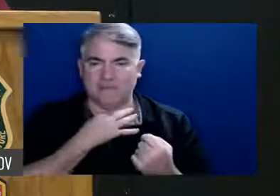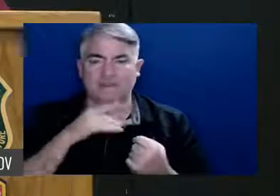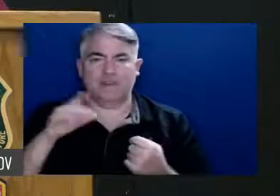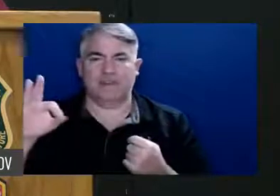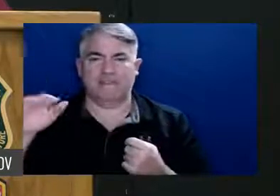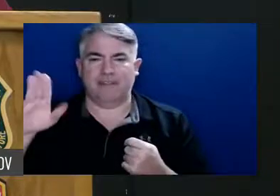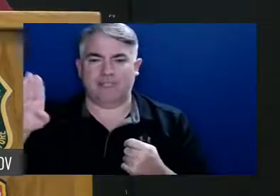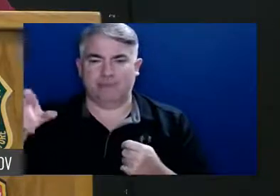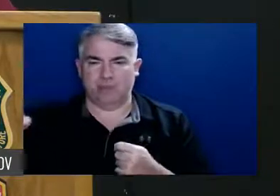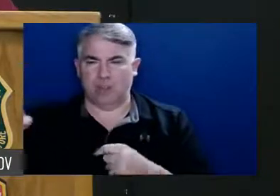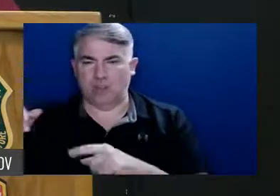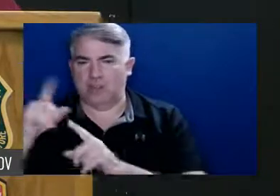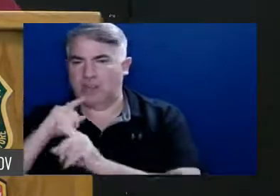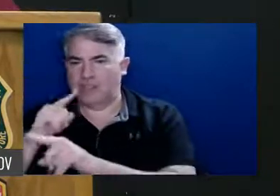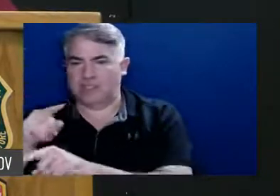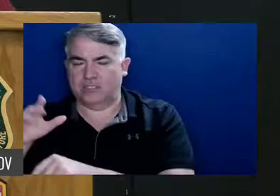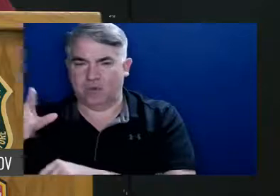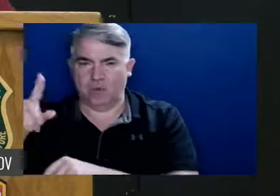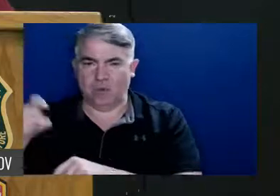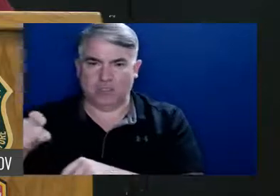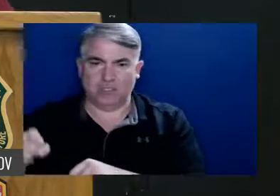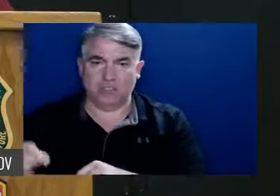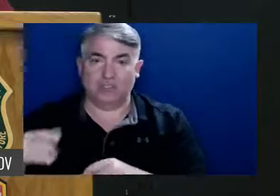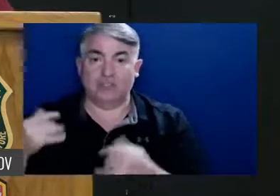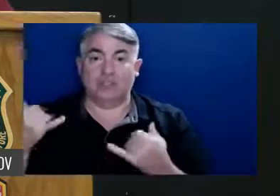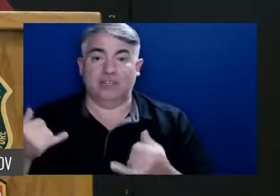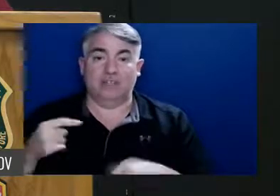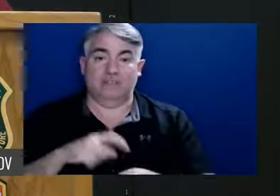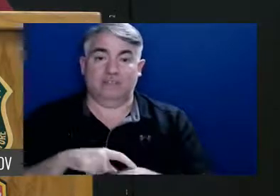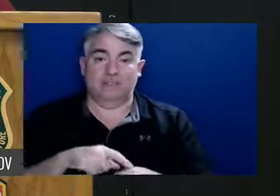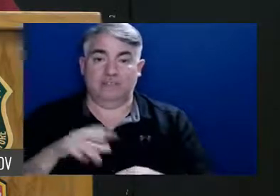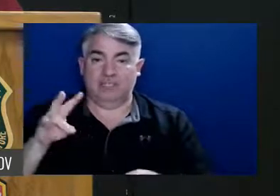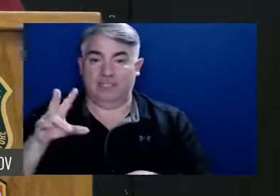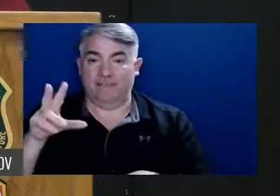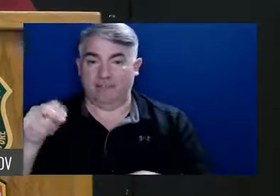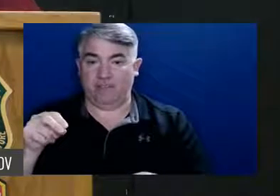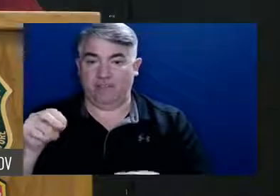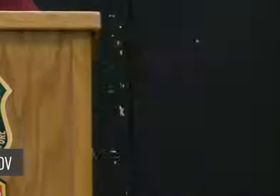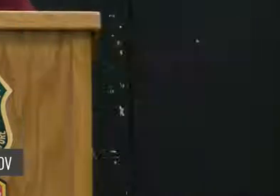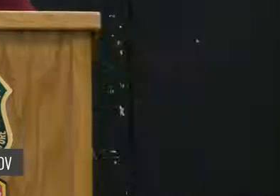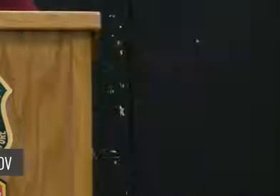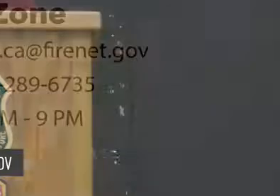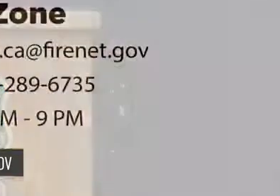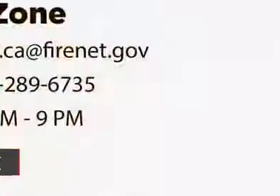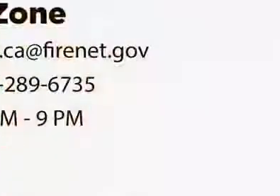Live meeting will be here 7:30 Sunday, September 12th. Have a good night.